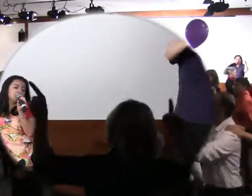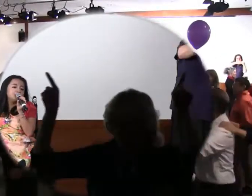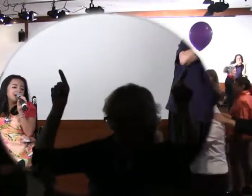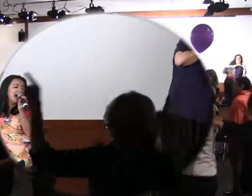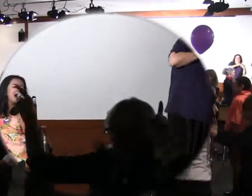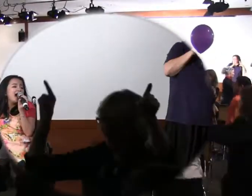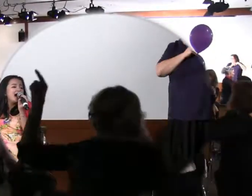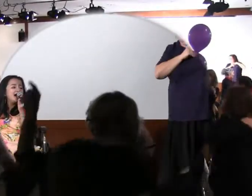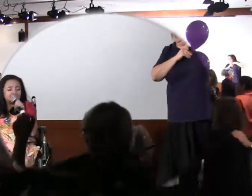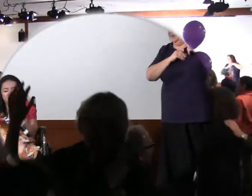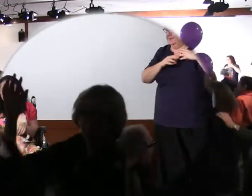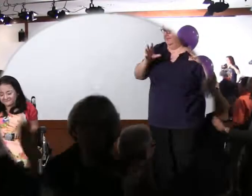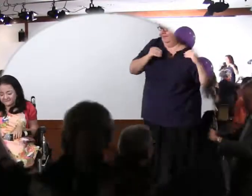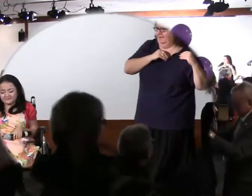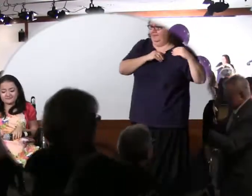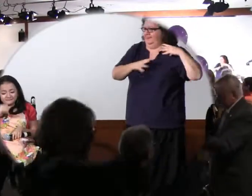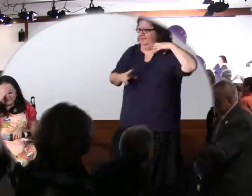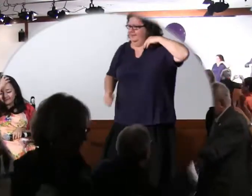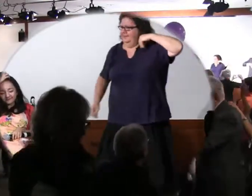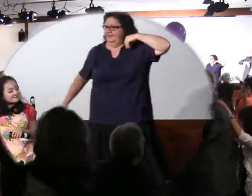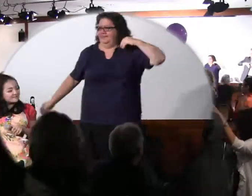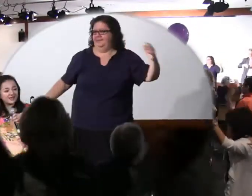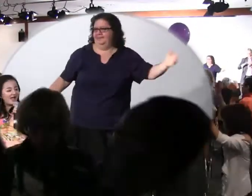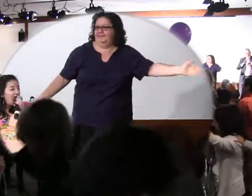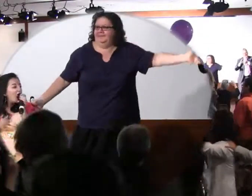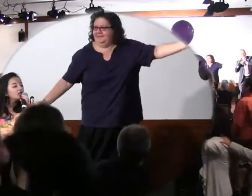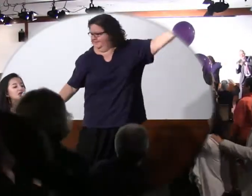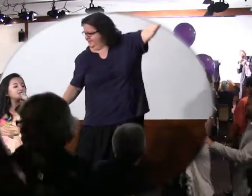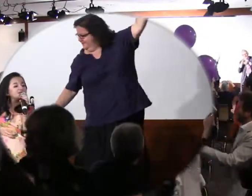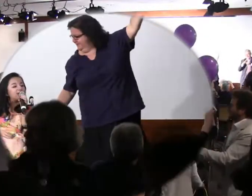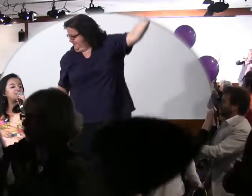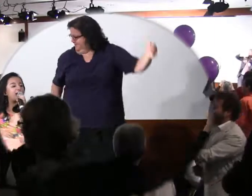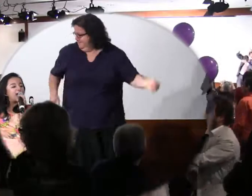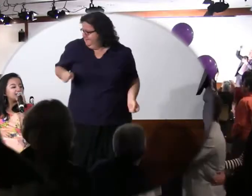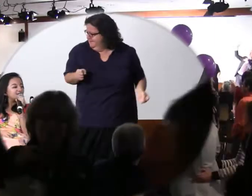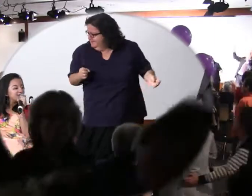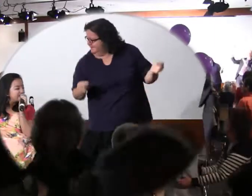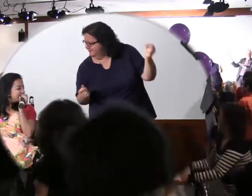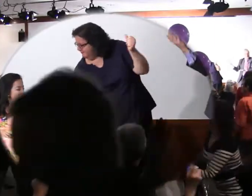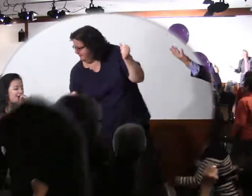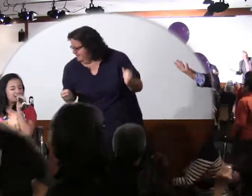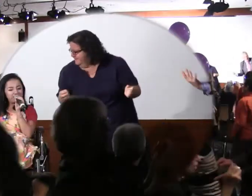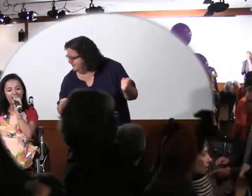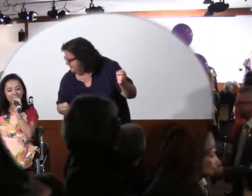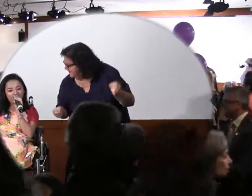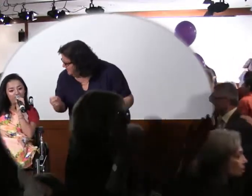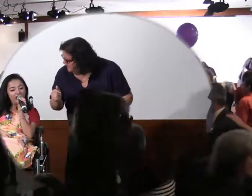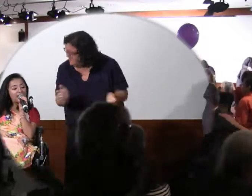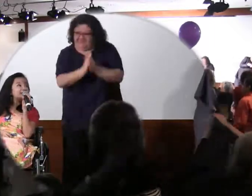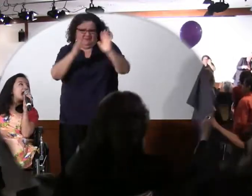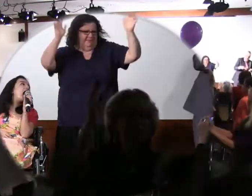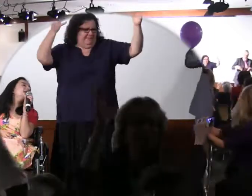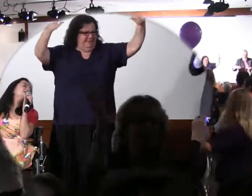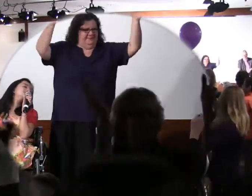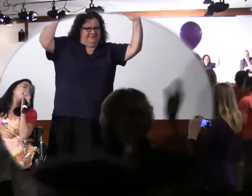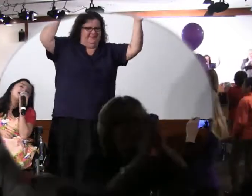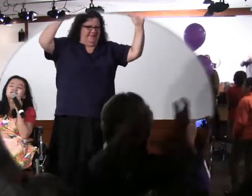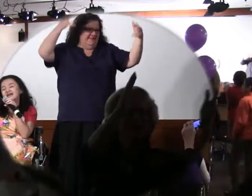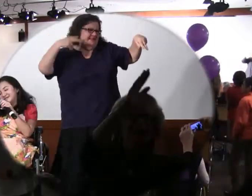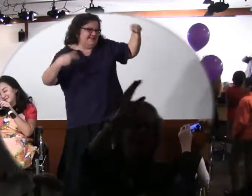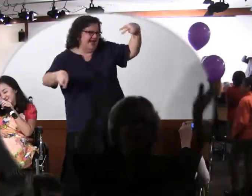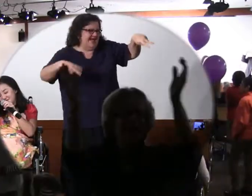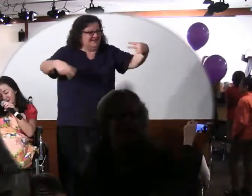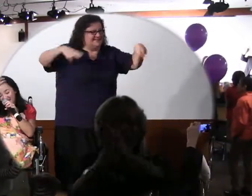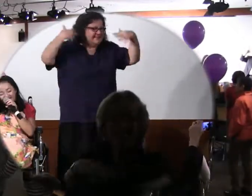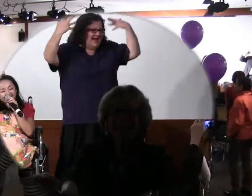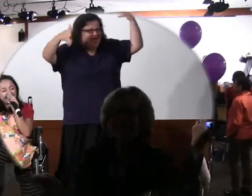one you can. Move your whole body and let's start the party. Too much number one girl can make her go crazy. I need someone to